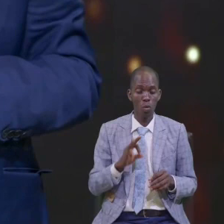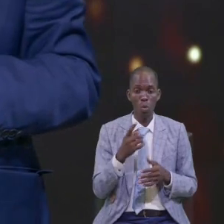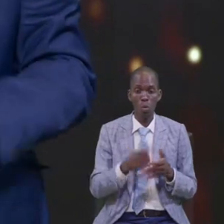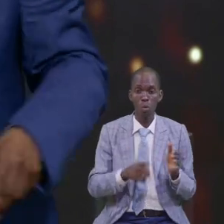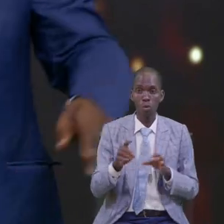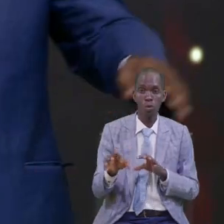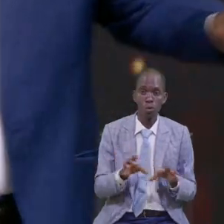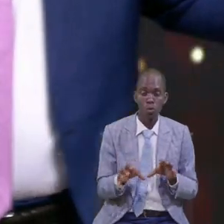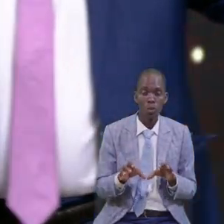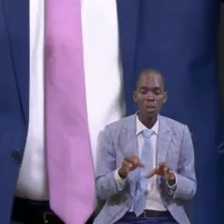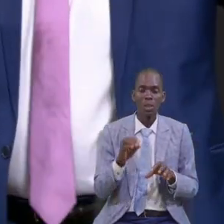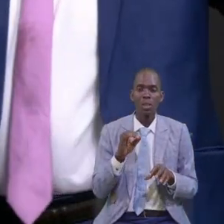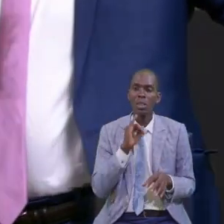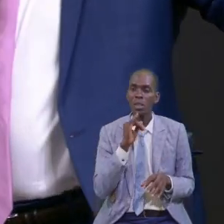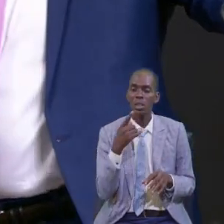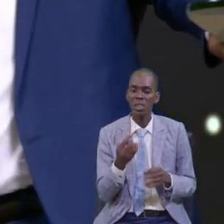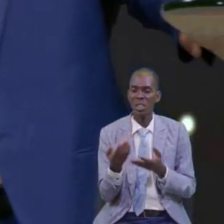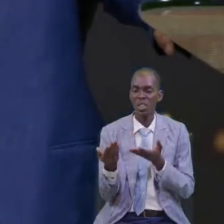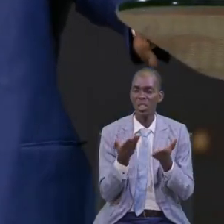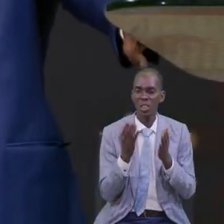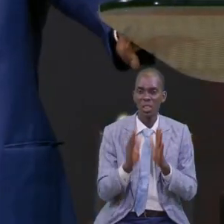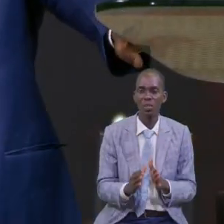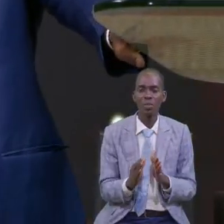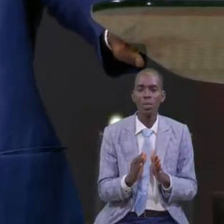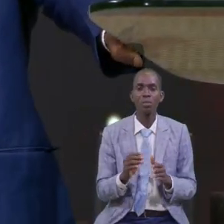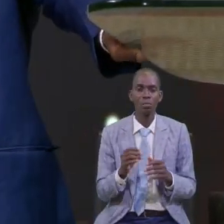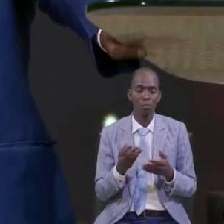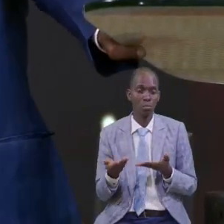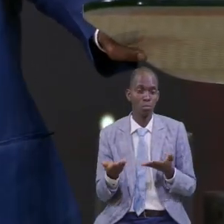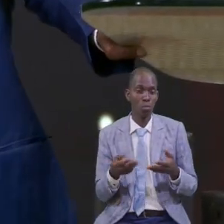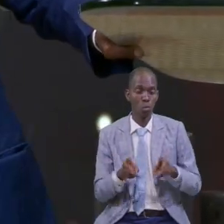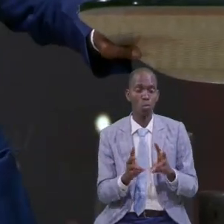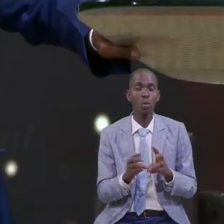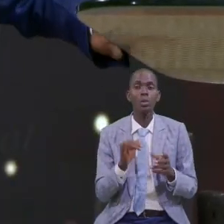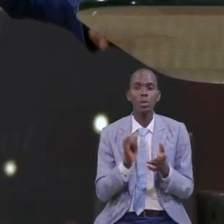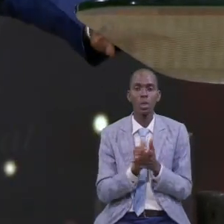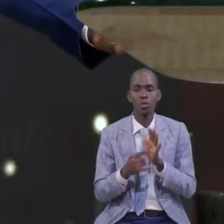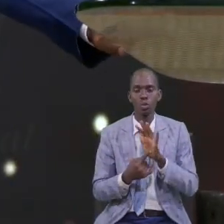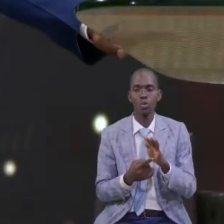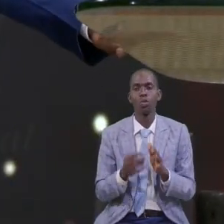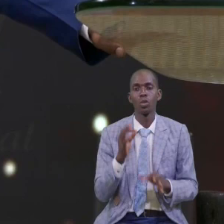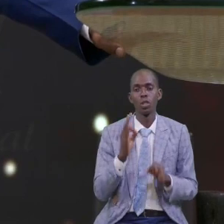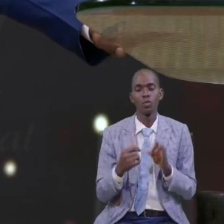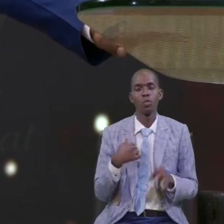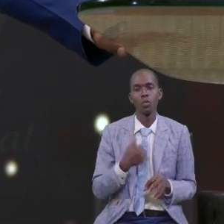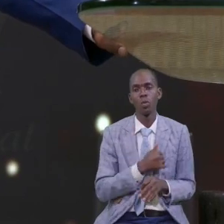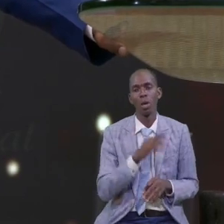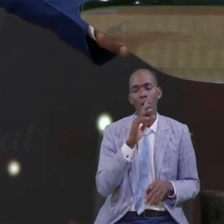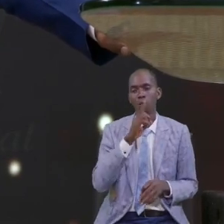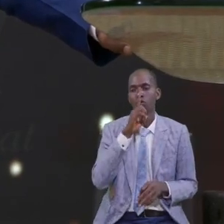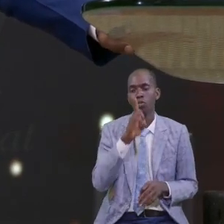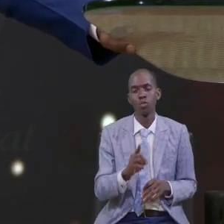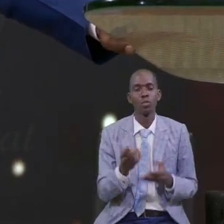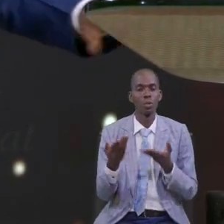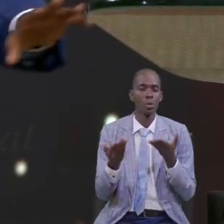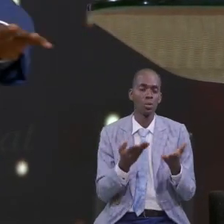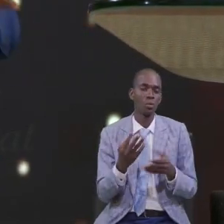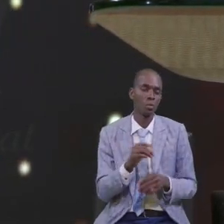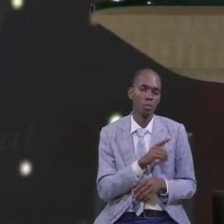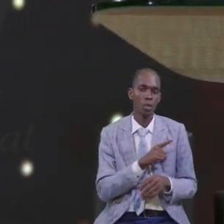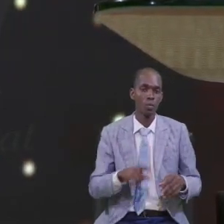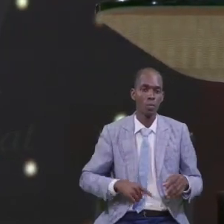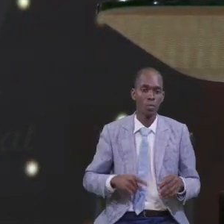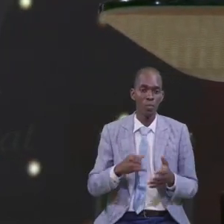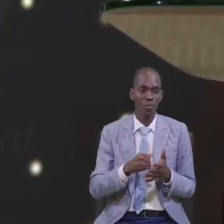the servanthood that shows we're real servants of the Lord. It said James, a servant of